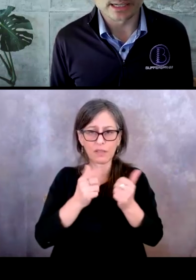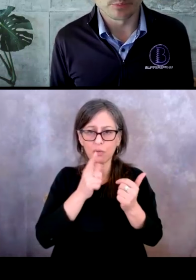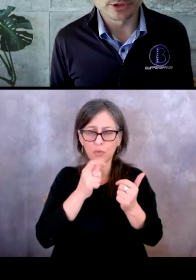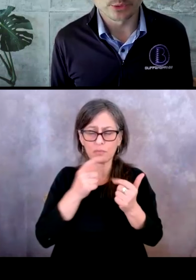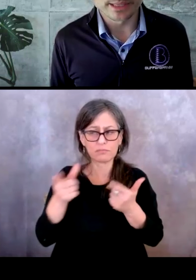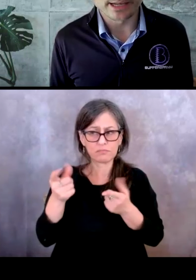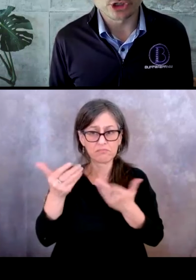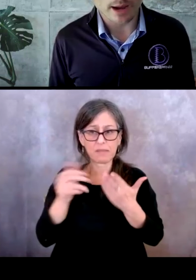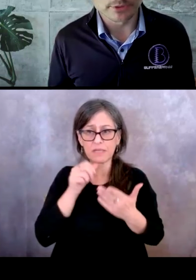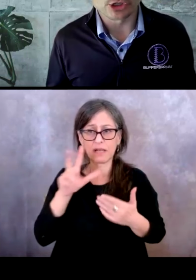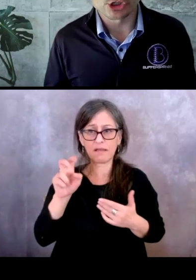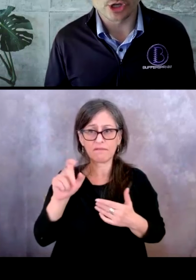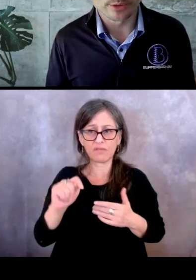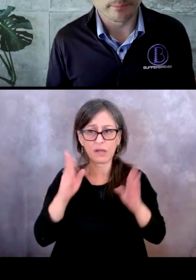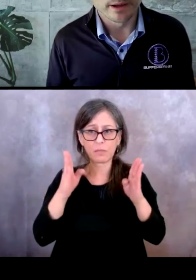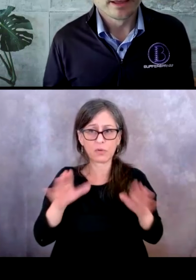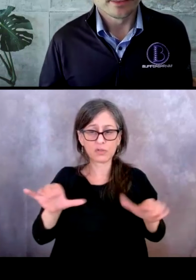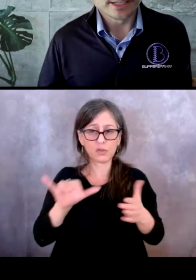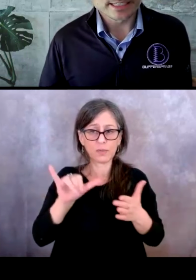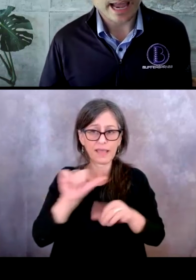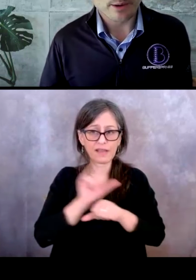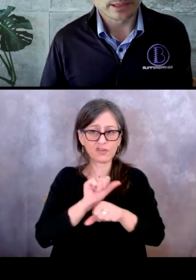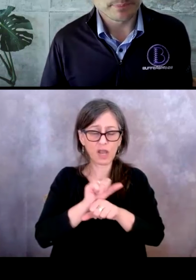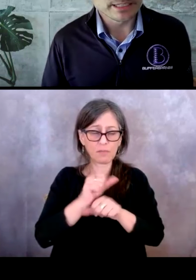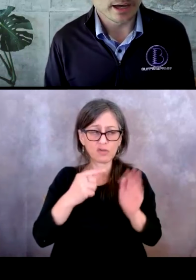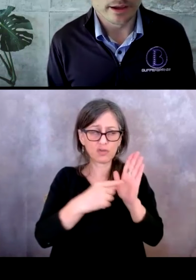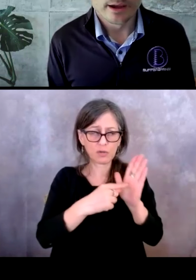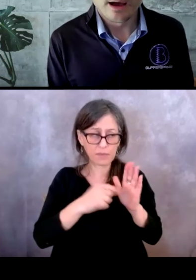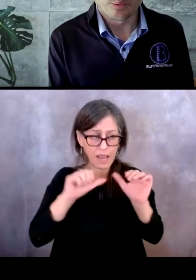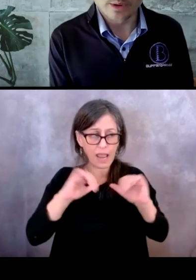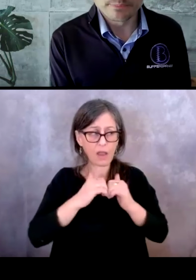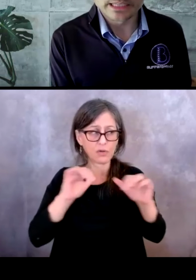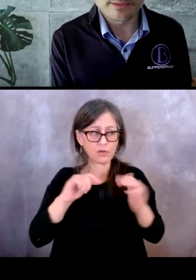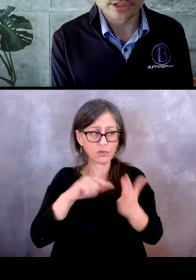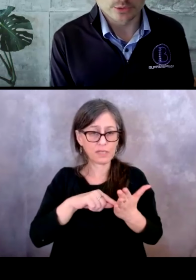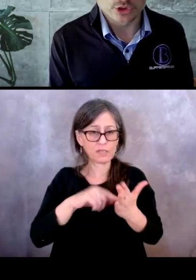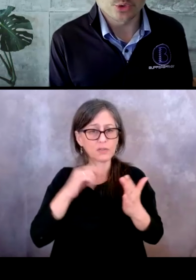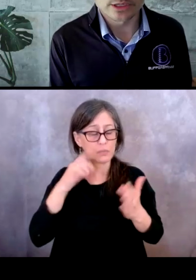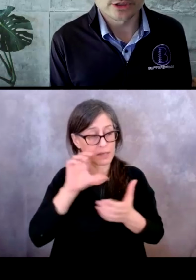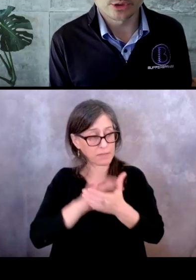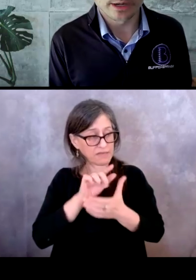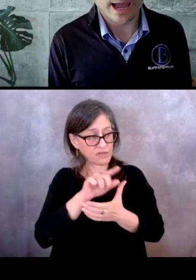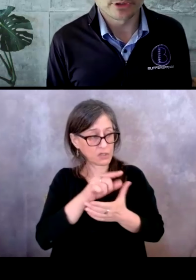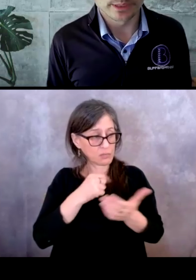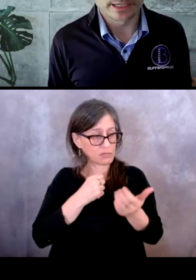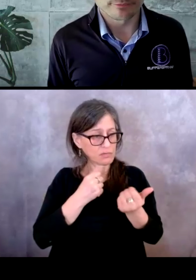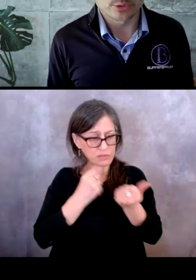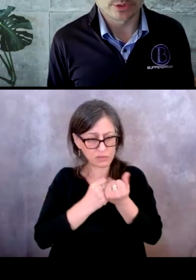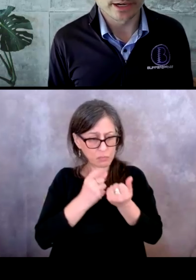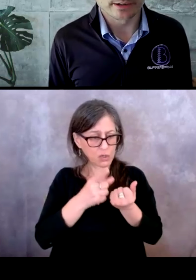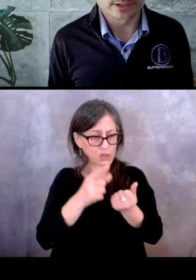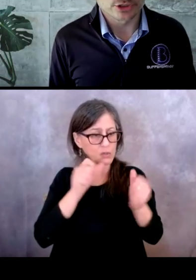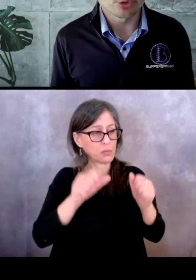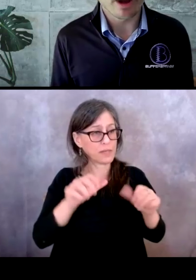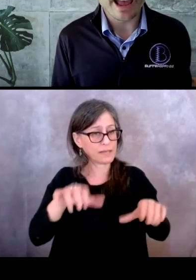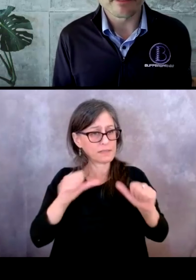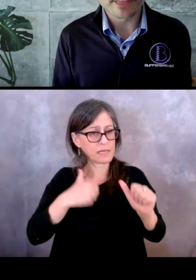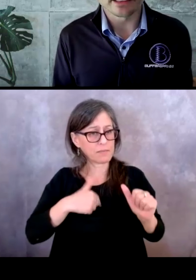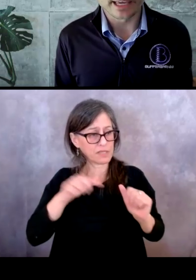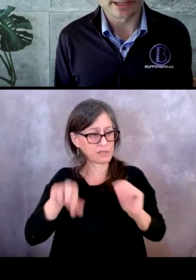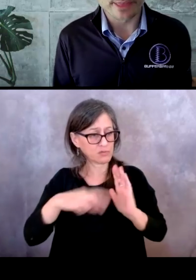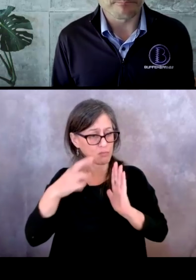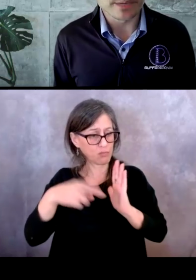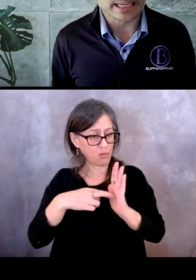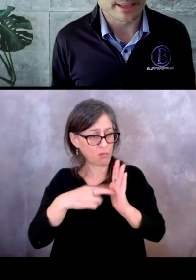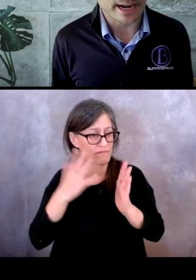veteran, just someone doing that job to show them this is how it can be done. We believe in you. You can do what I'm doing in a few years. Do I have